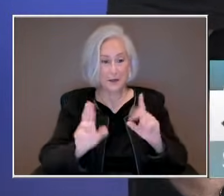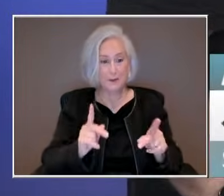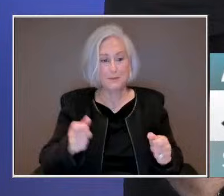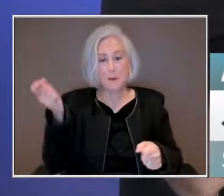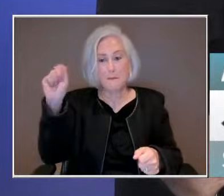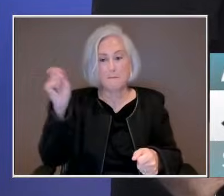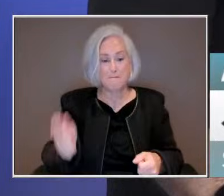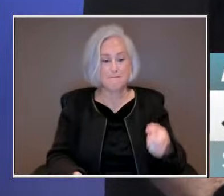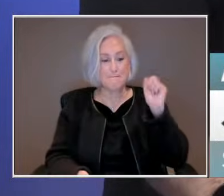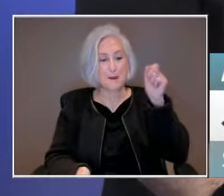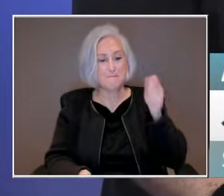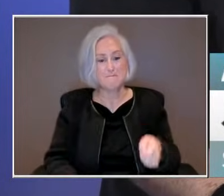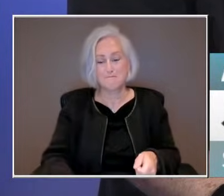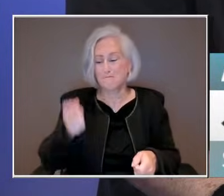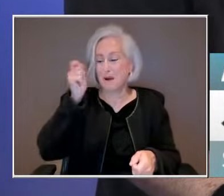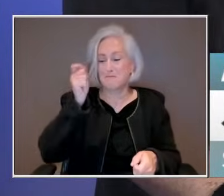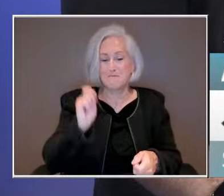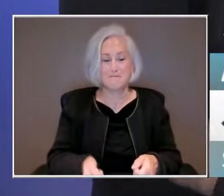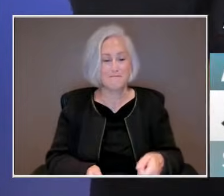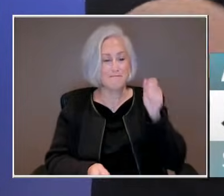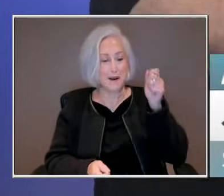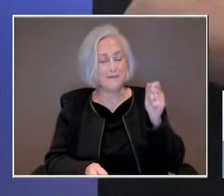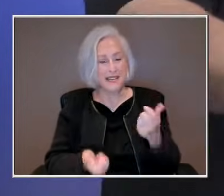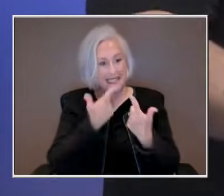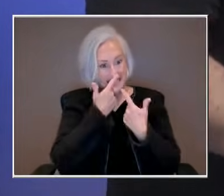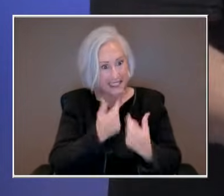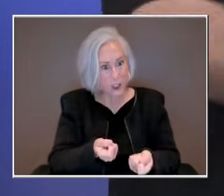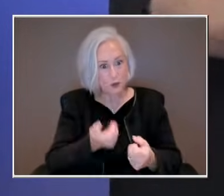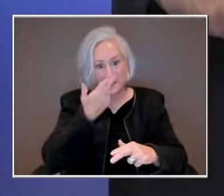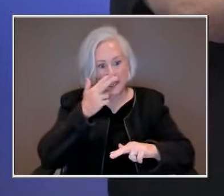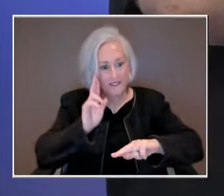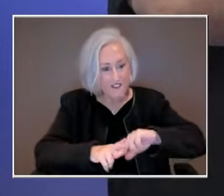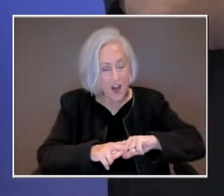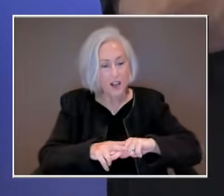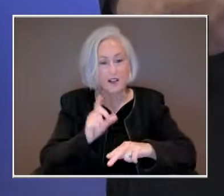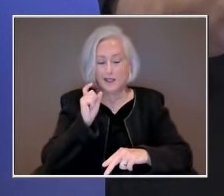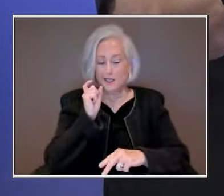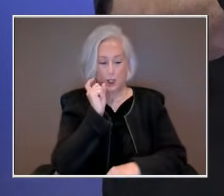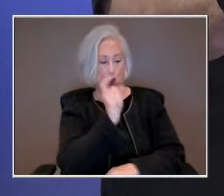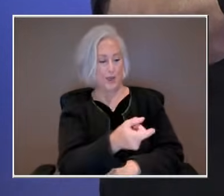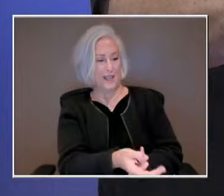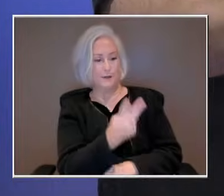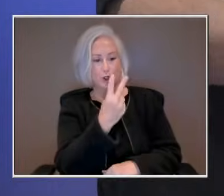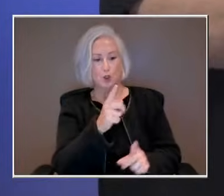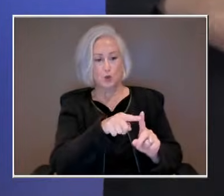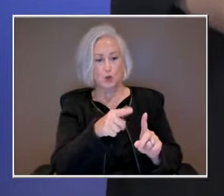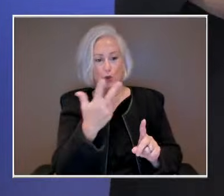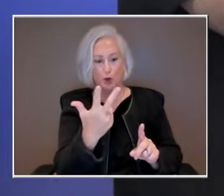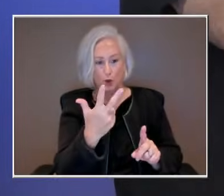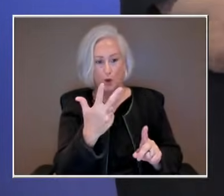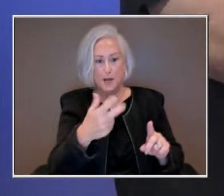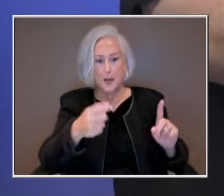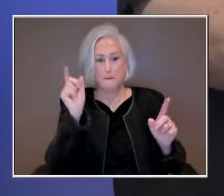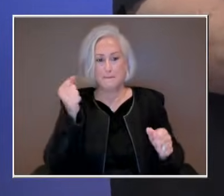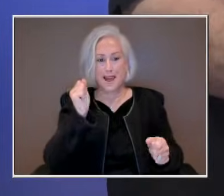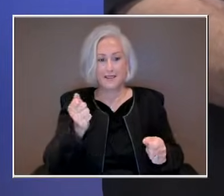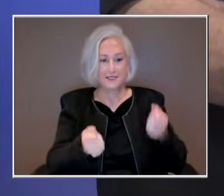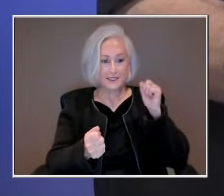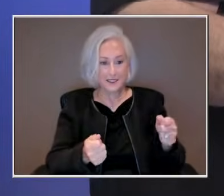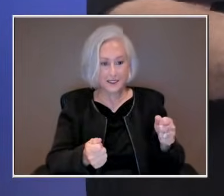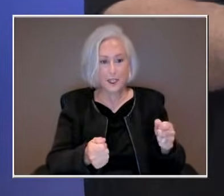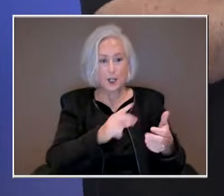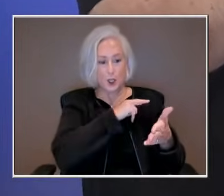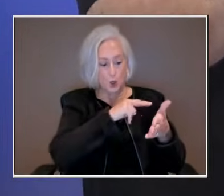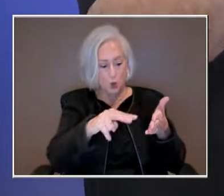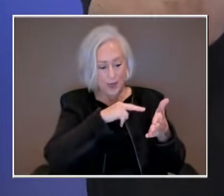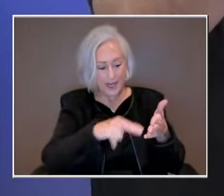it's very interesting. It's fun. You're assigned 2 or 3 bells. You're reading a piano score and looking for your notes. Oh, that's